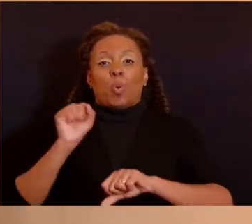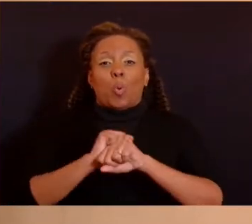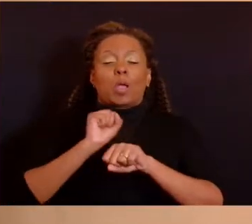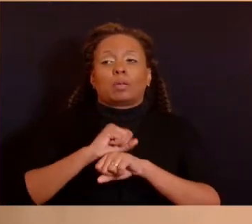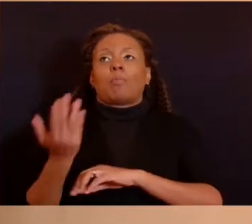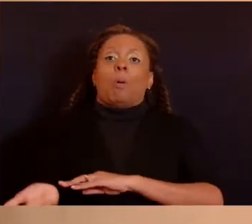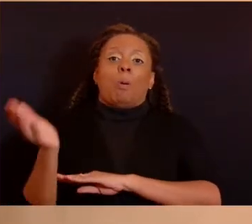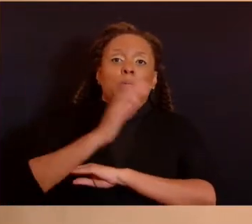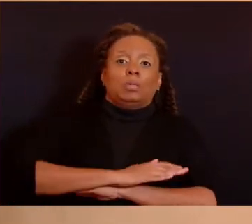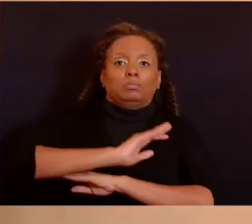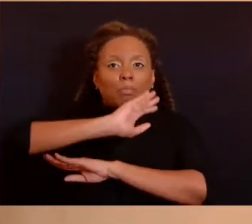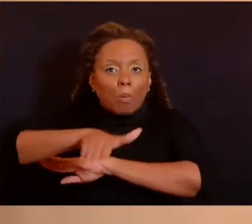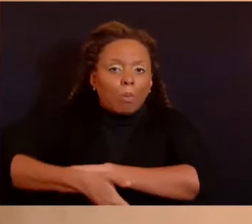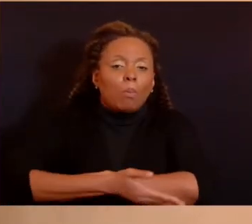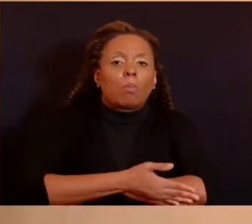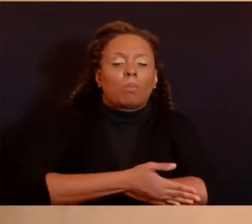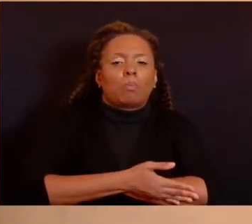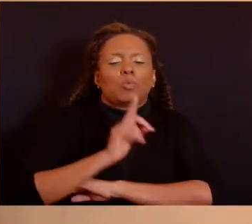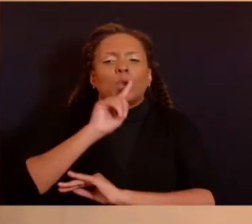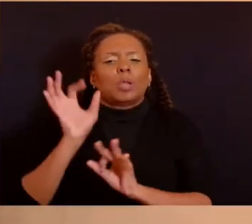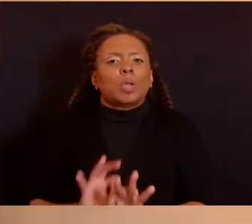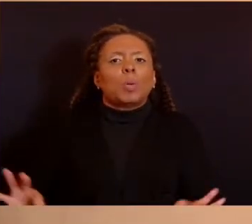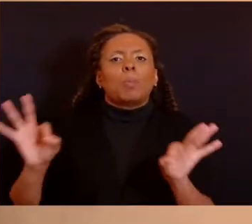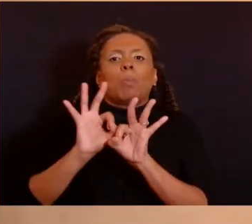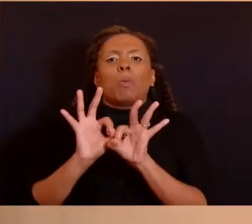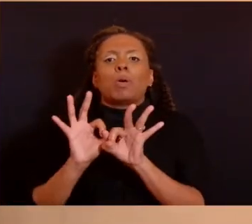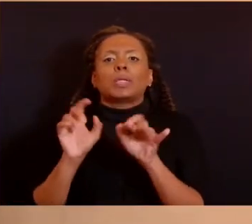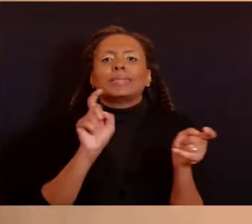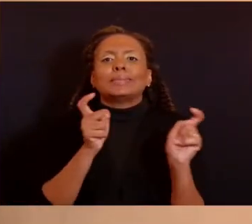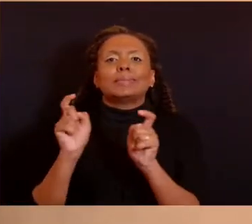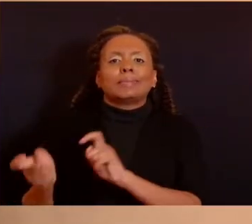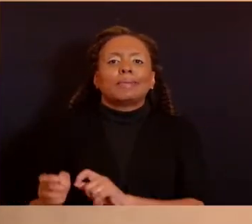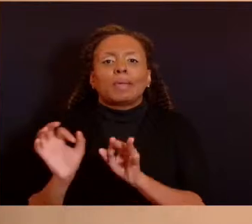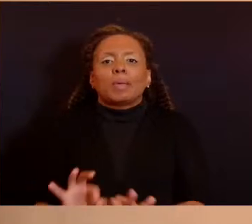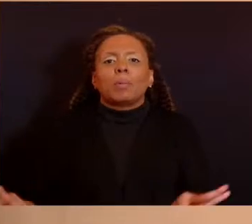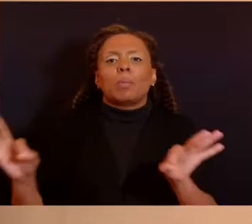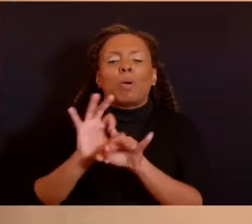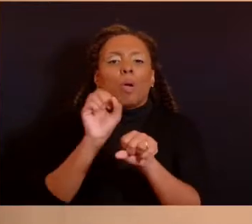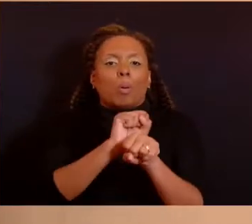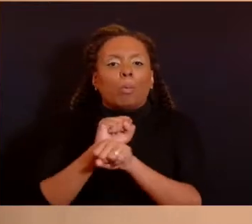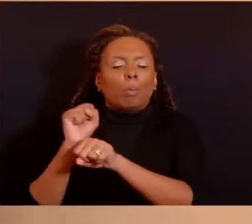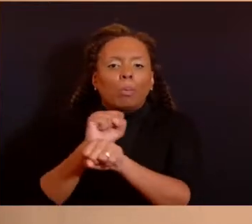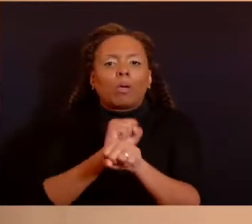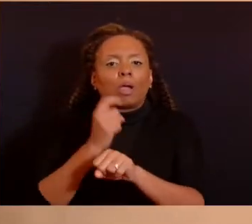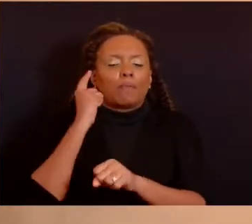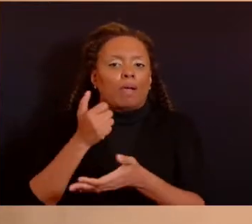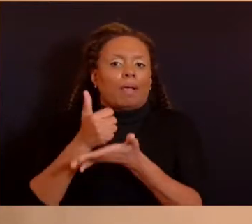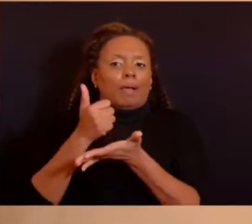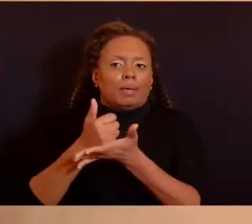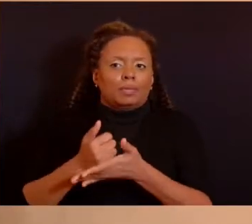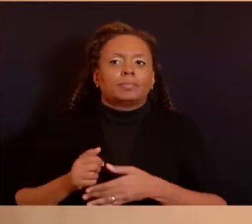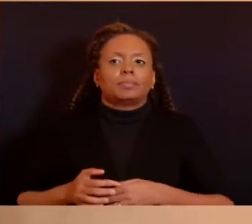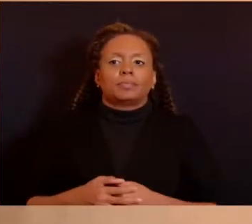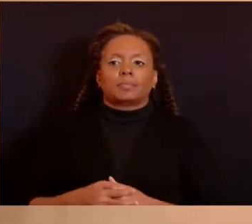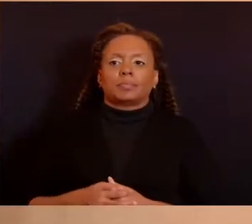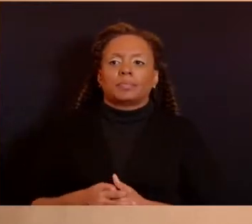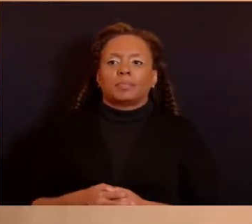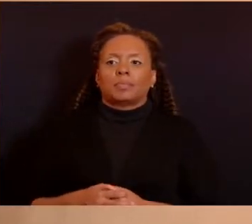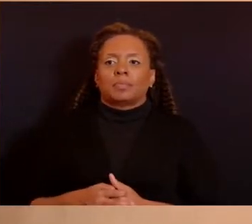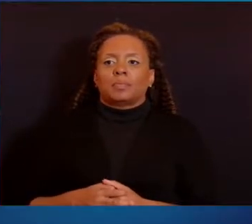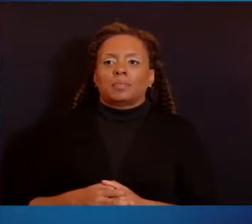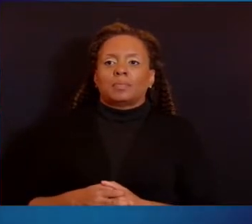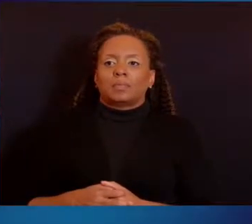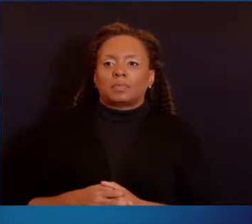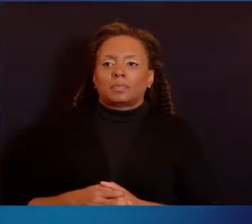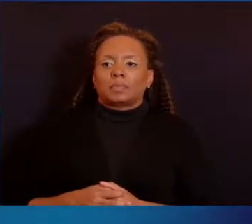those critical changes that we need to do in that area to allow traffic to flow. I also